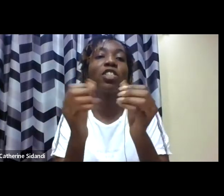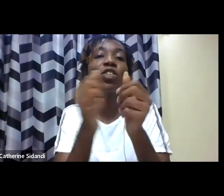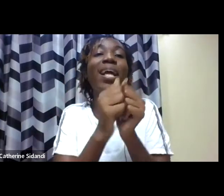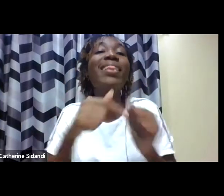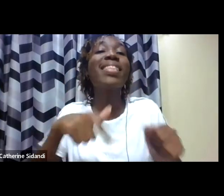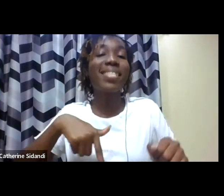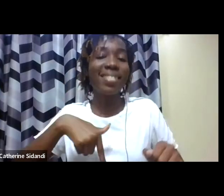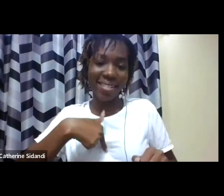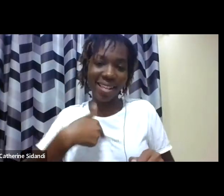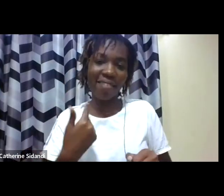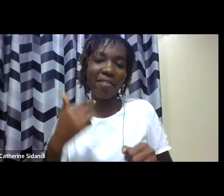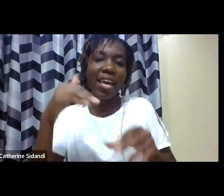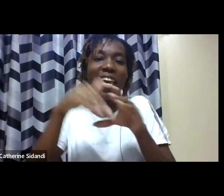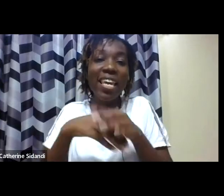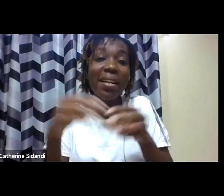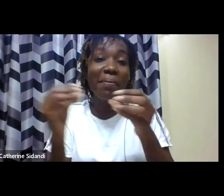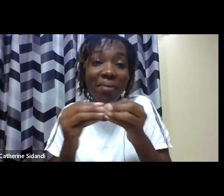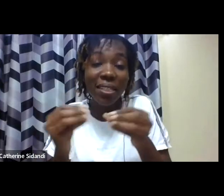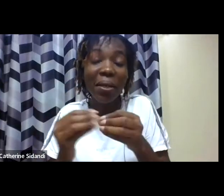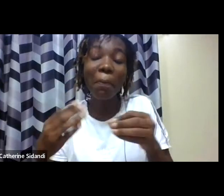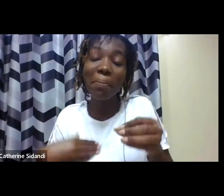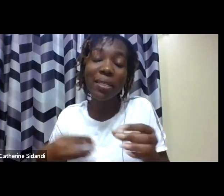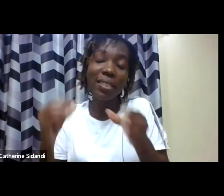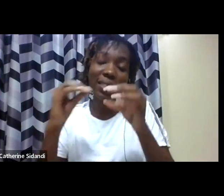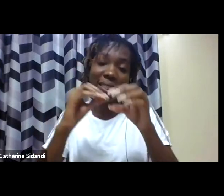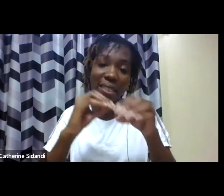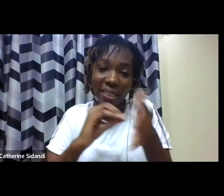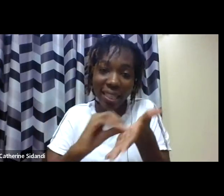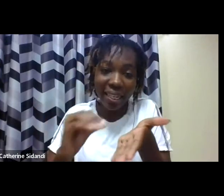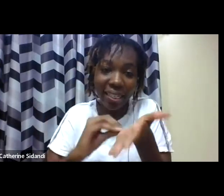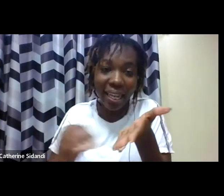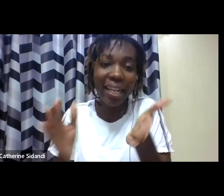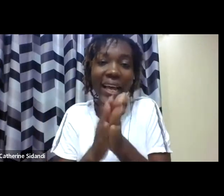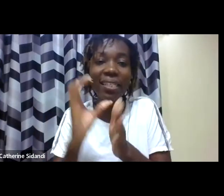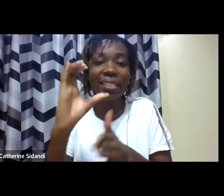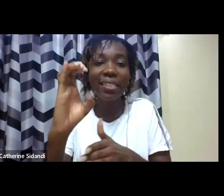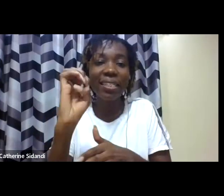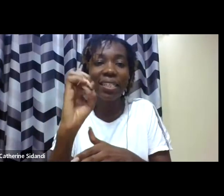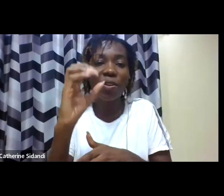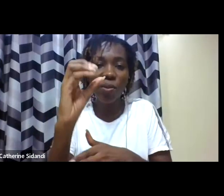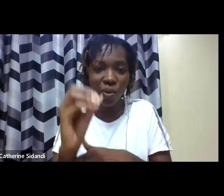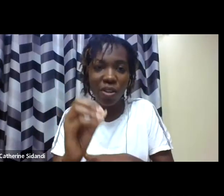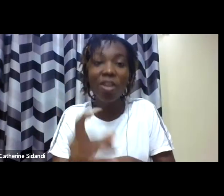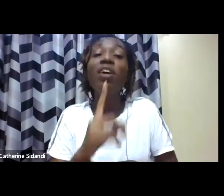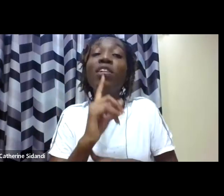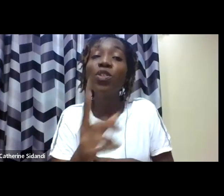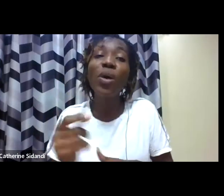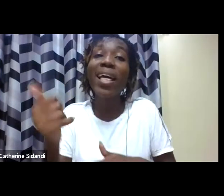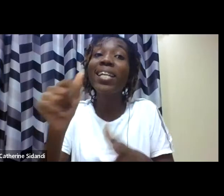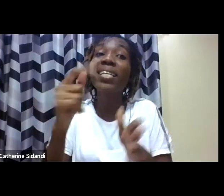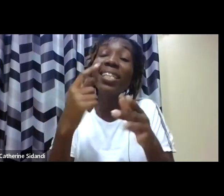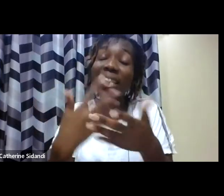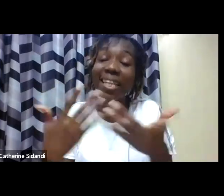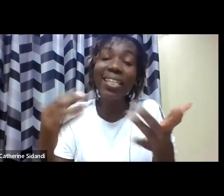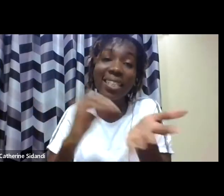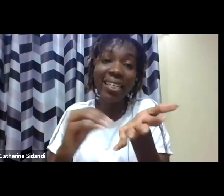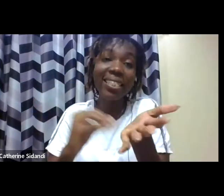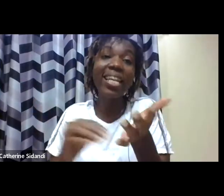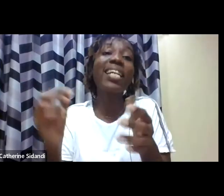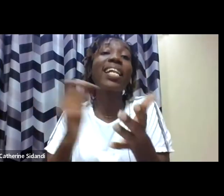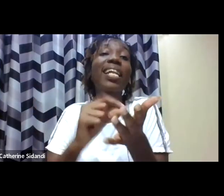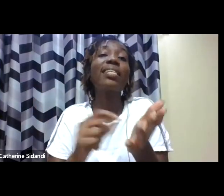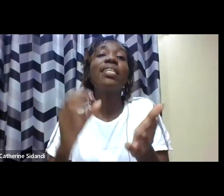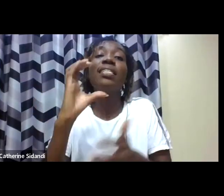the board meeting, I am the secretary and the CEO. So whatever the secretary writes, the CEO